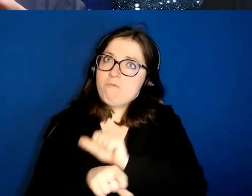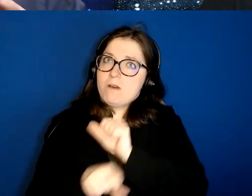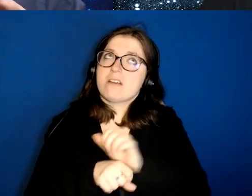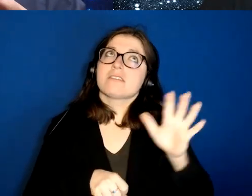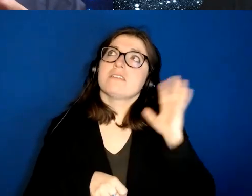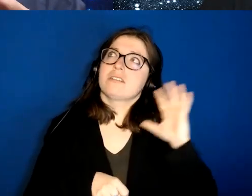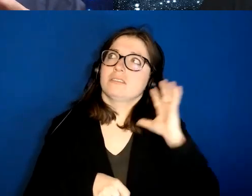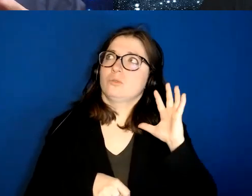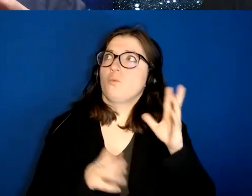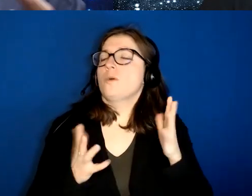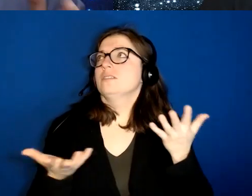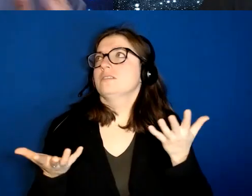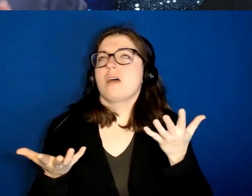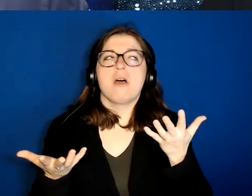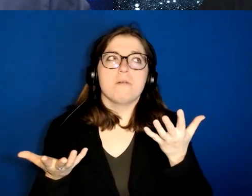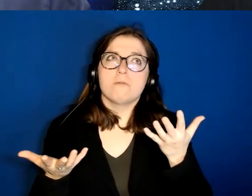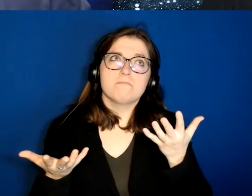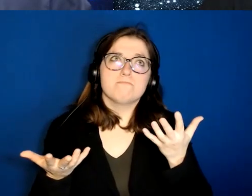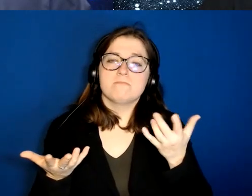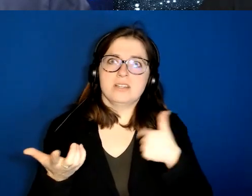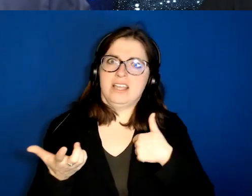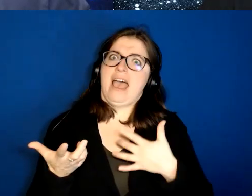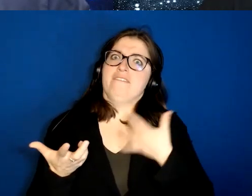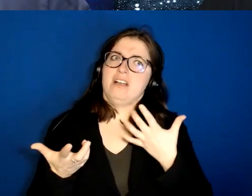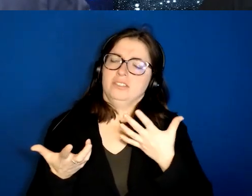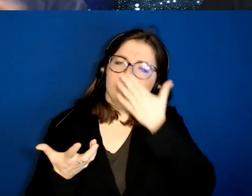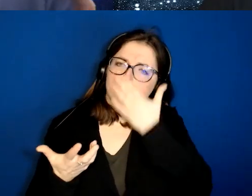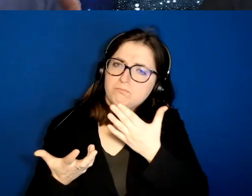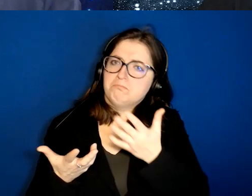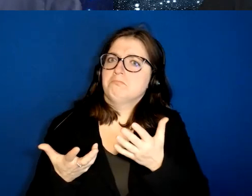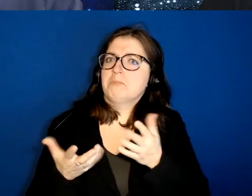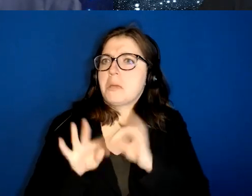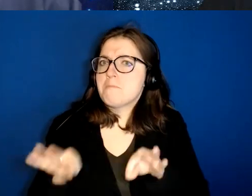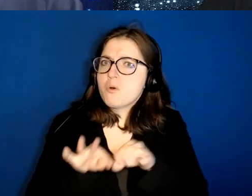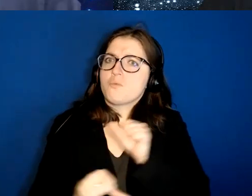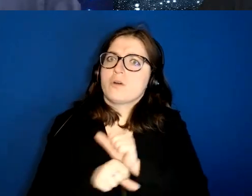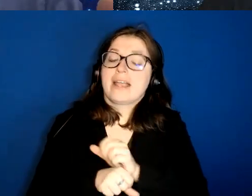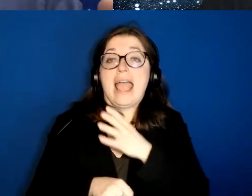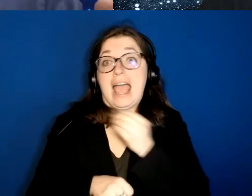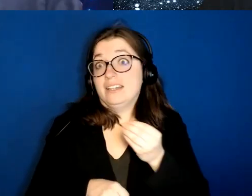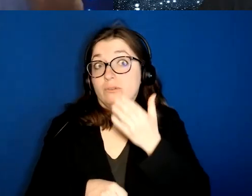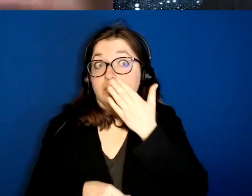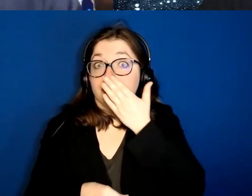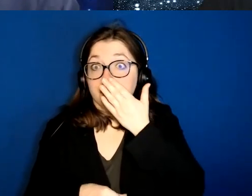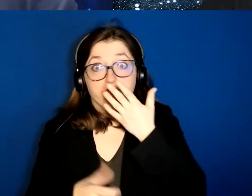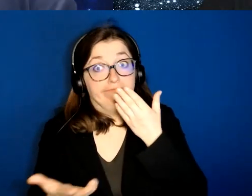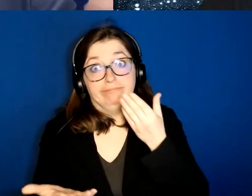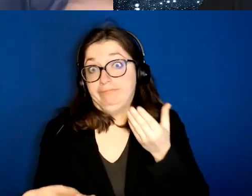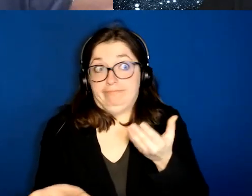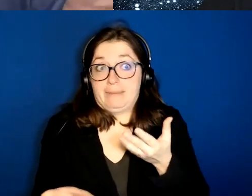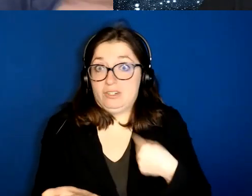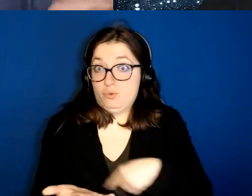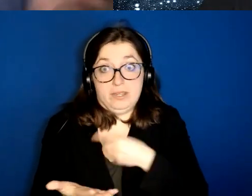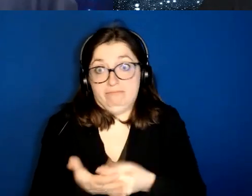so, I felt it was important. And it was also lucrative for us because we had plenty of funding. There were not, it's sort